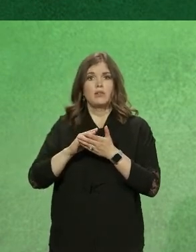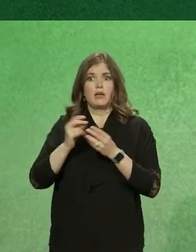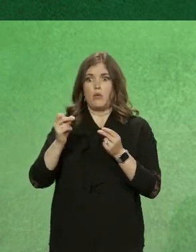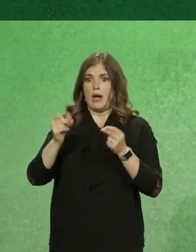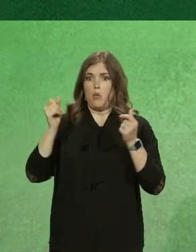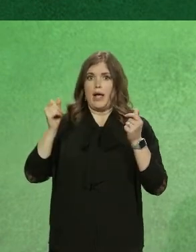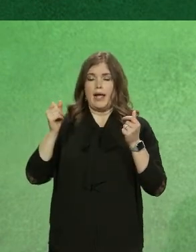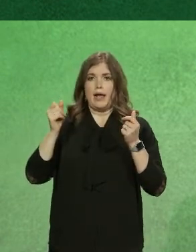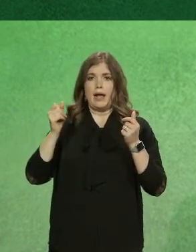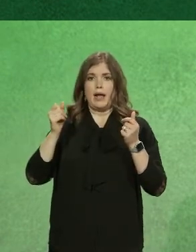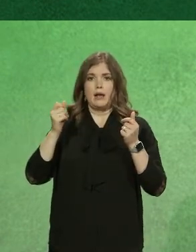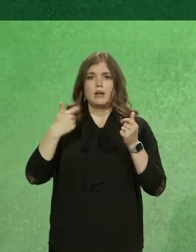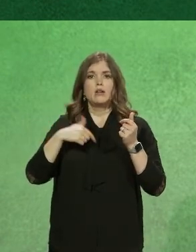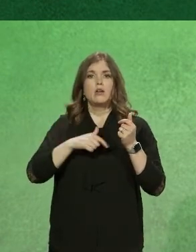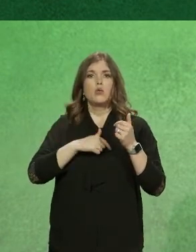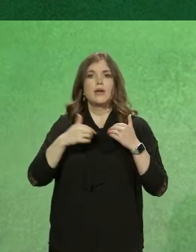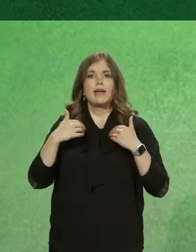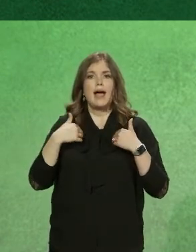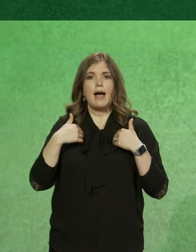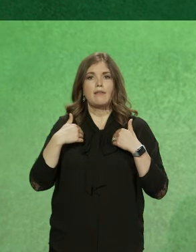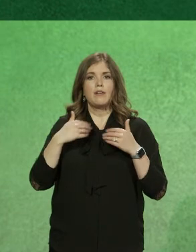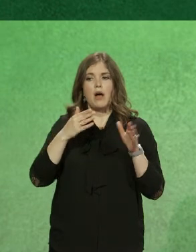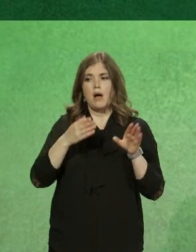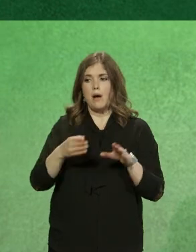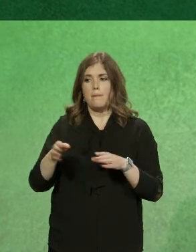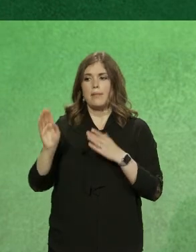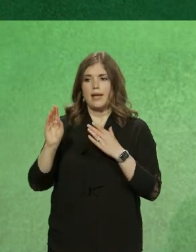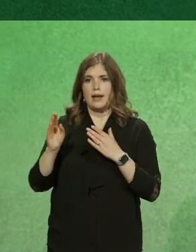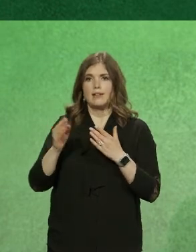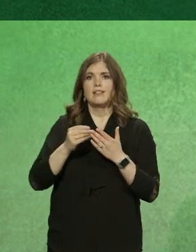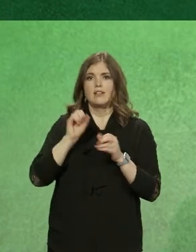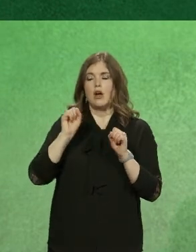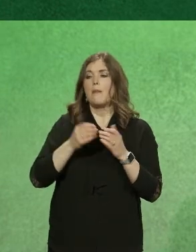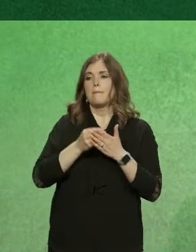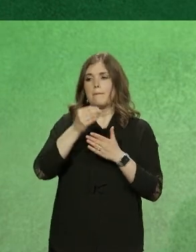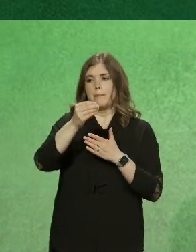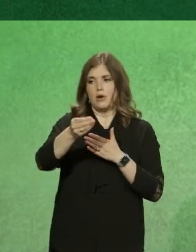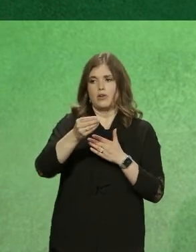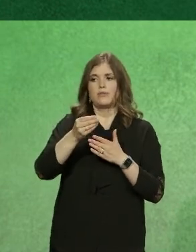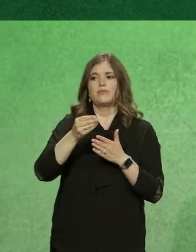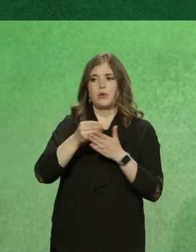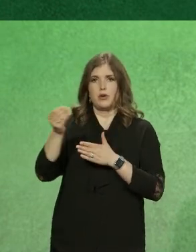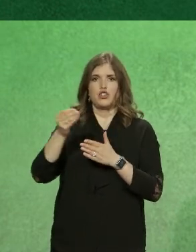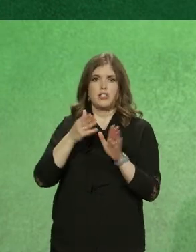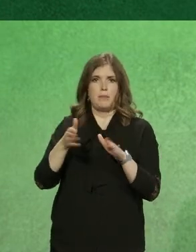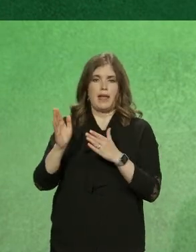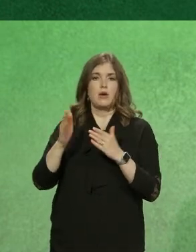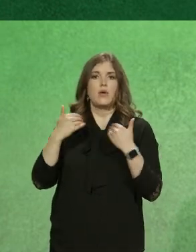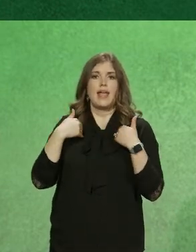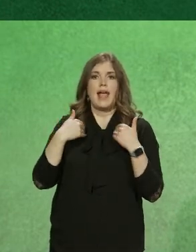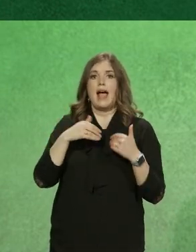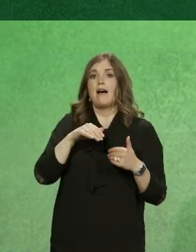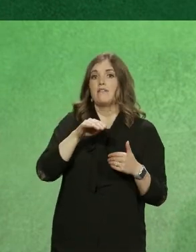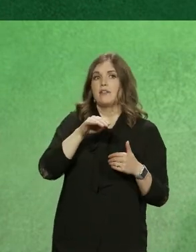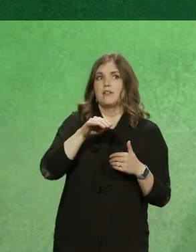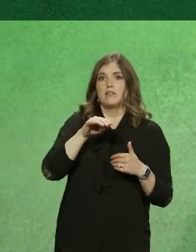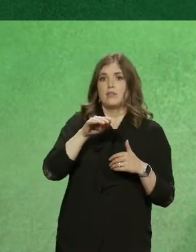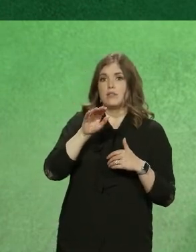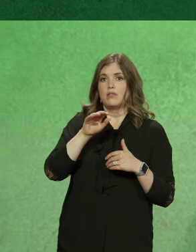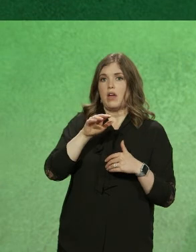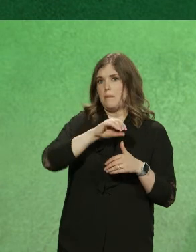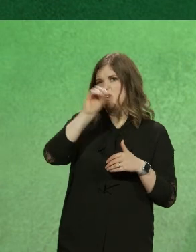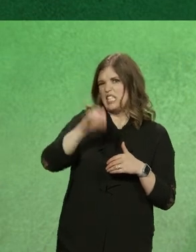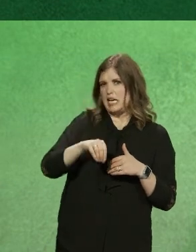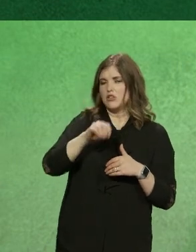away, we have a purchase plan where they at least pay 40% of the $41, and then the other one